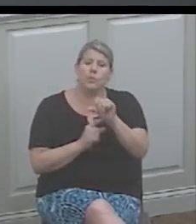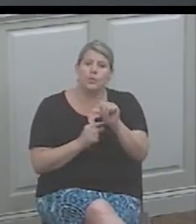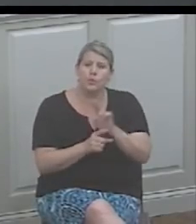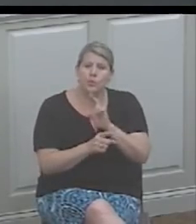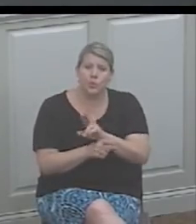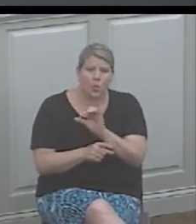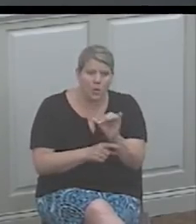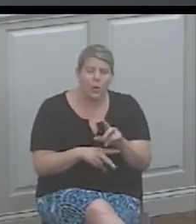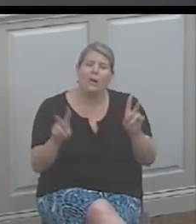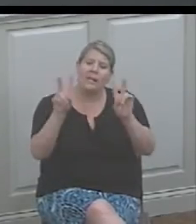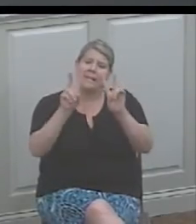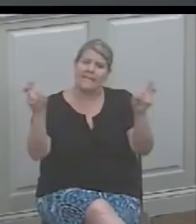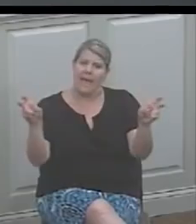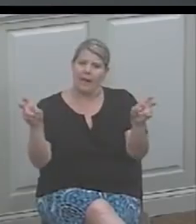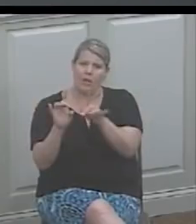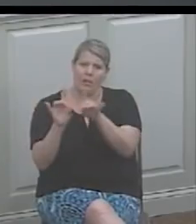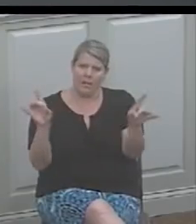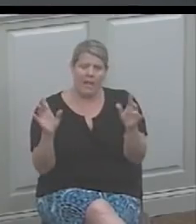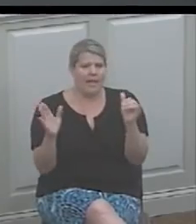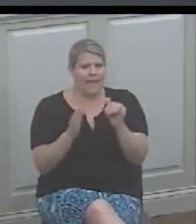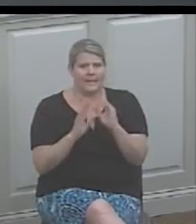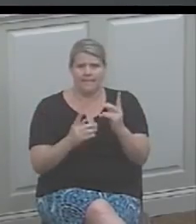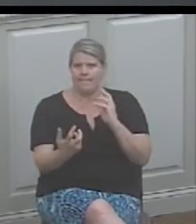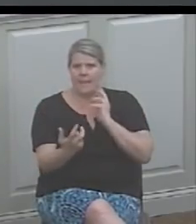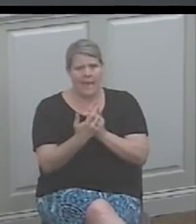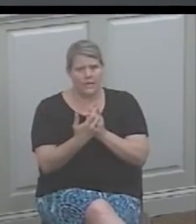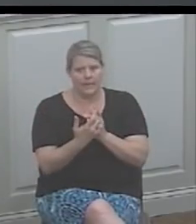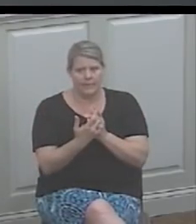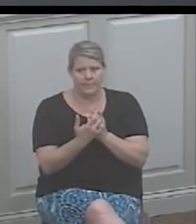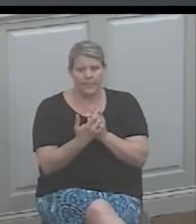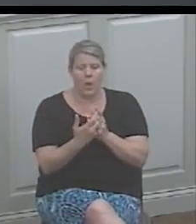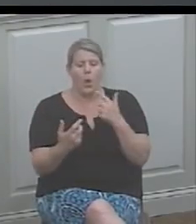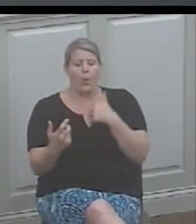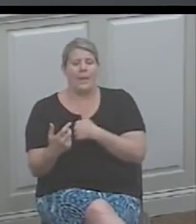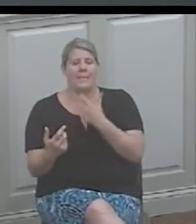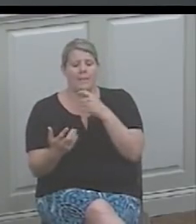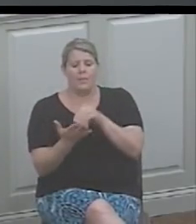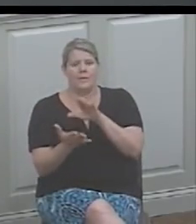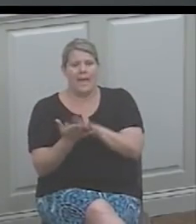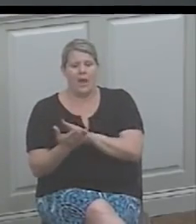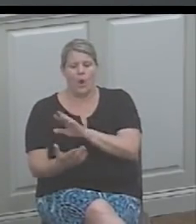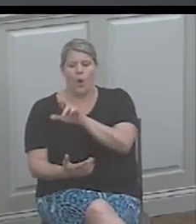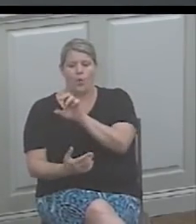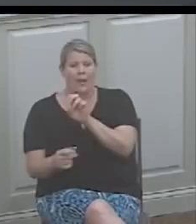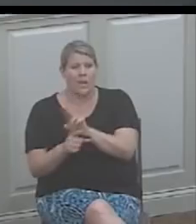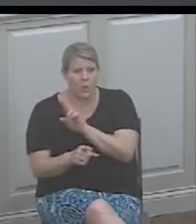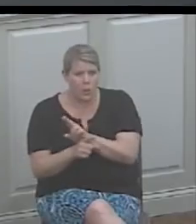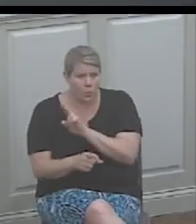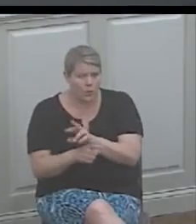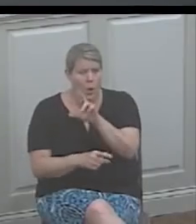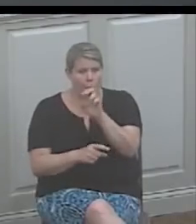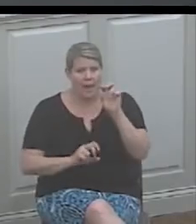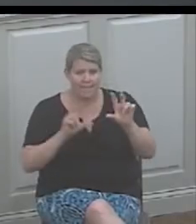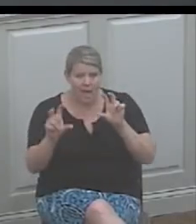I think, is perfectly fitting. It is the tagline of the Georgia Trust itself: reuse, reinvest,